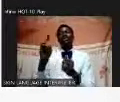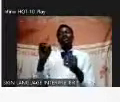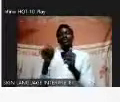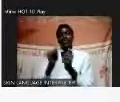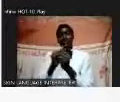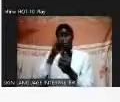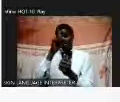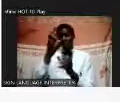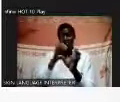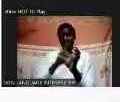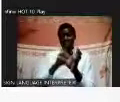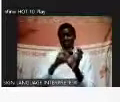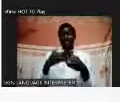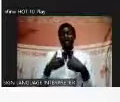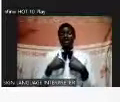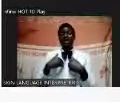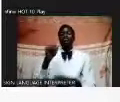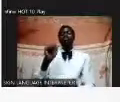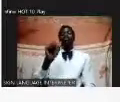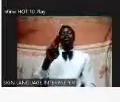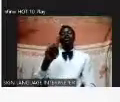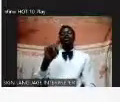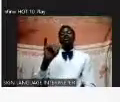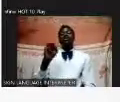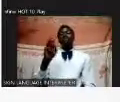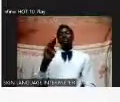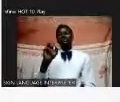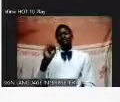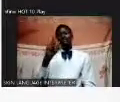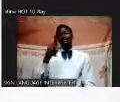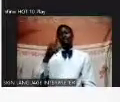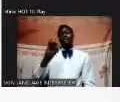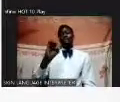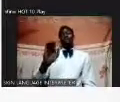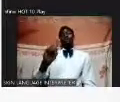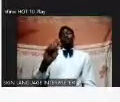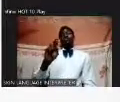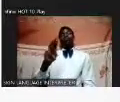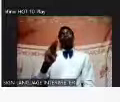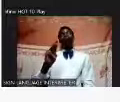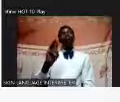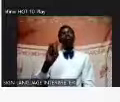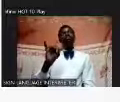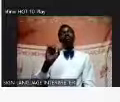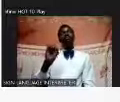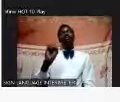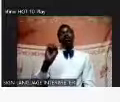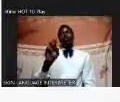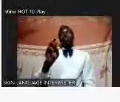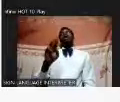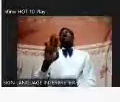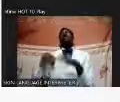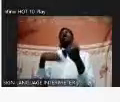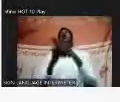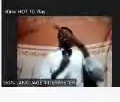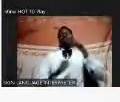have autism spectrum disorders, all under the umbrella of learning disabilities. So